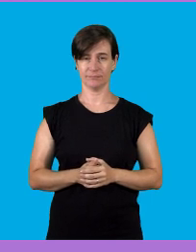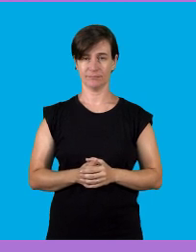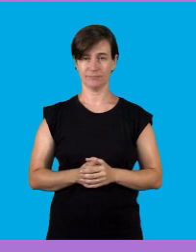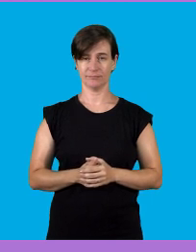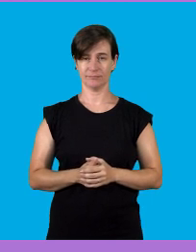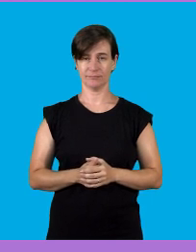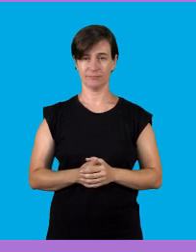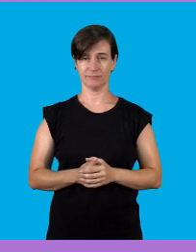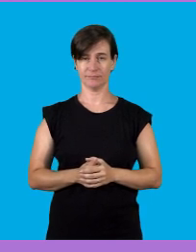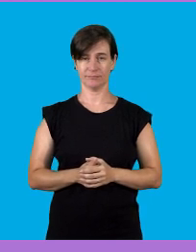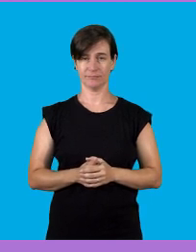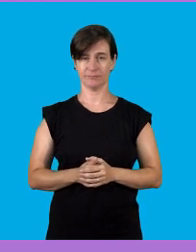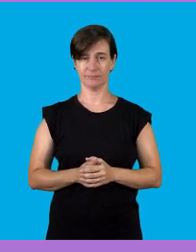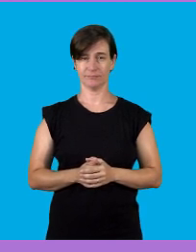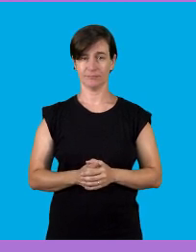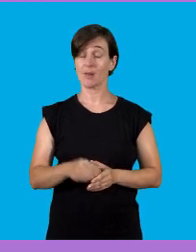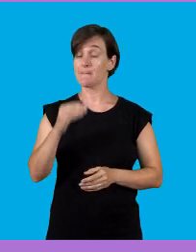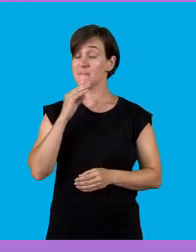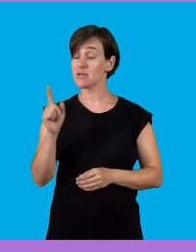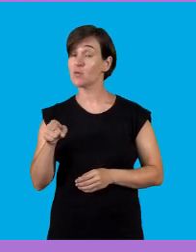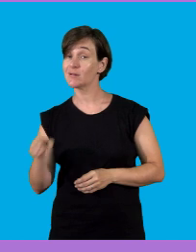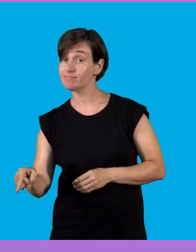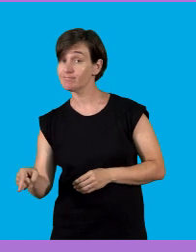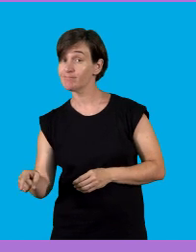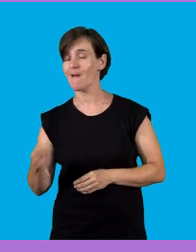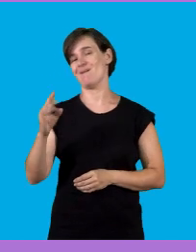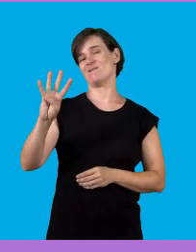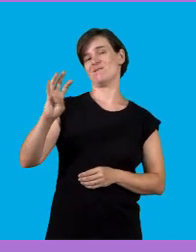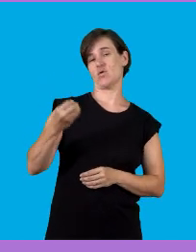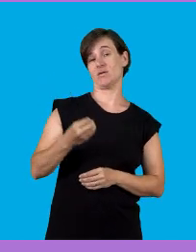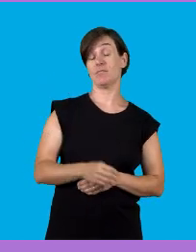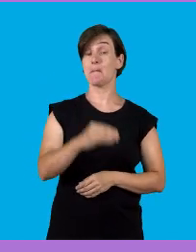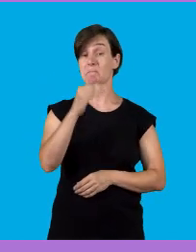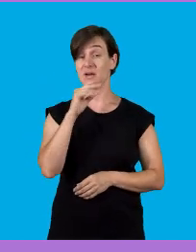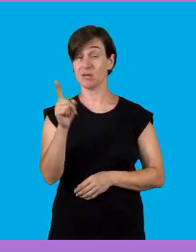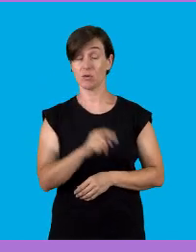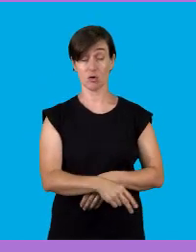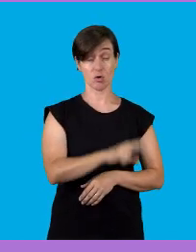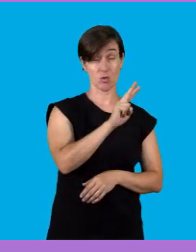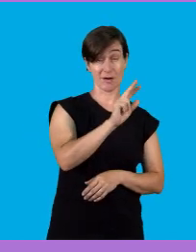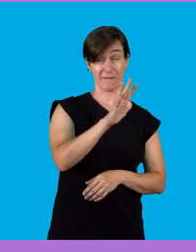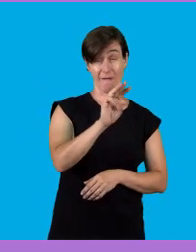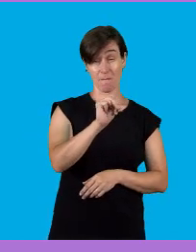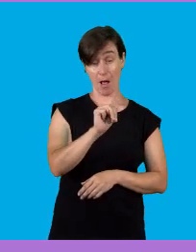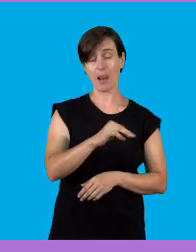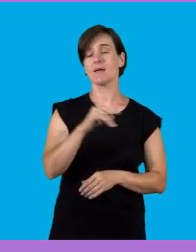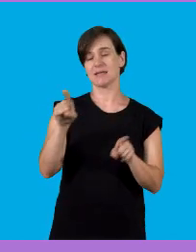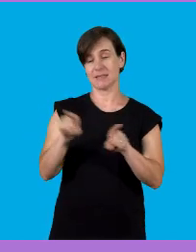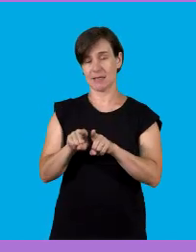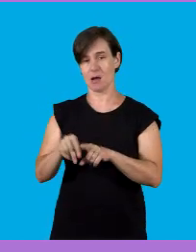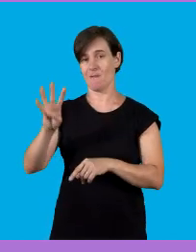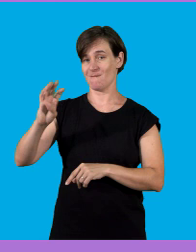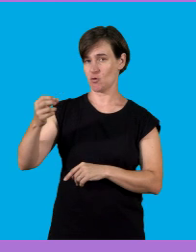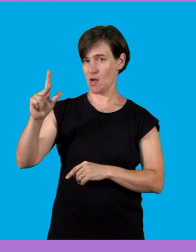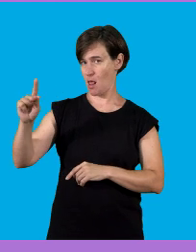You see, all the way down. So in this case, I can conclude that 25 miles will be equals